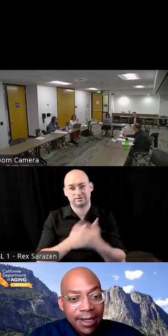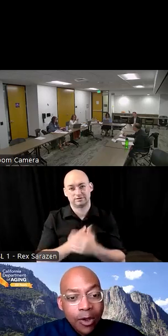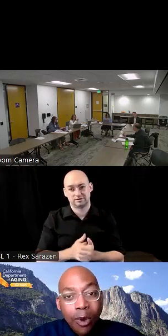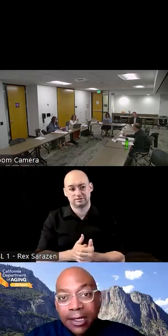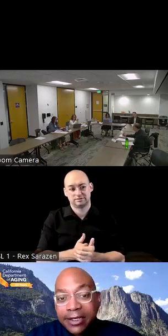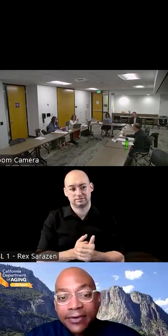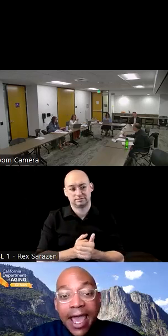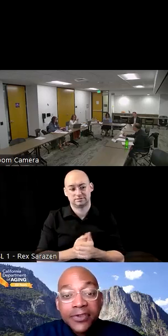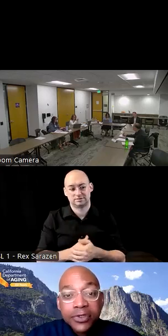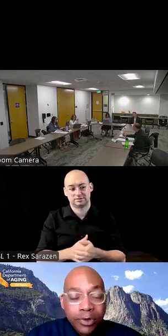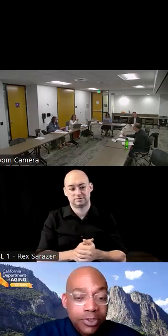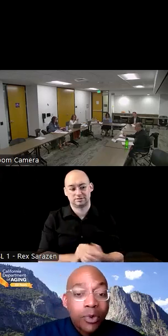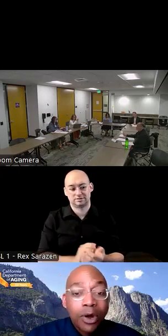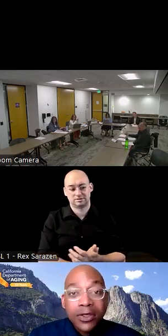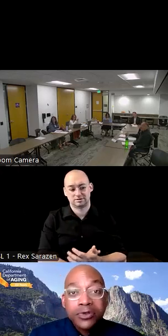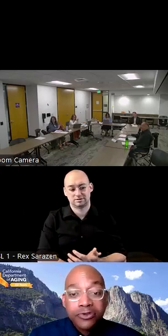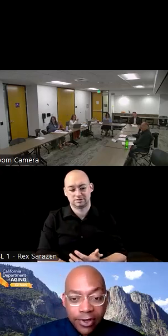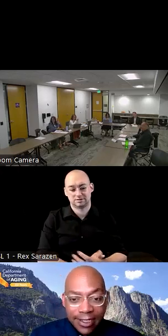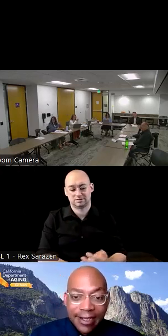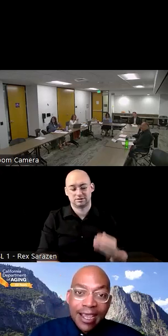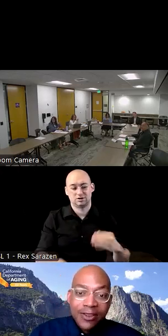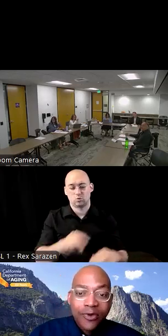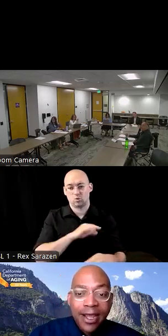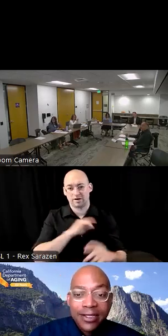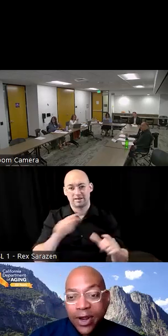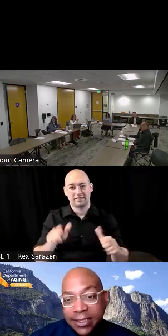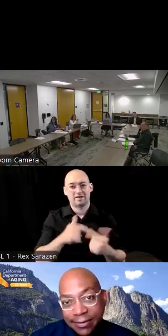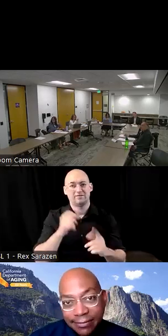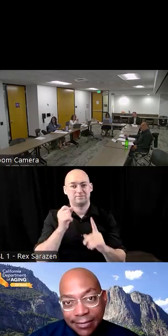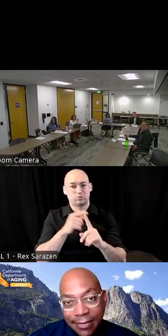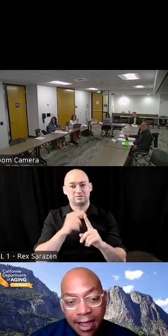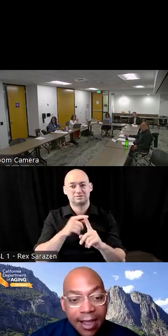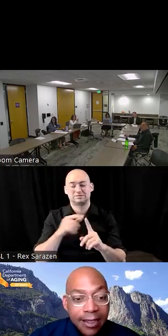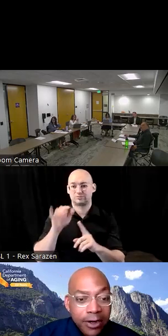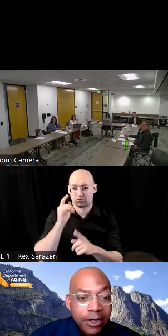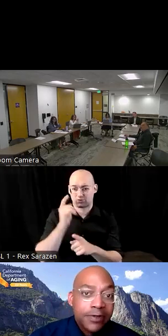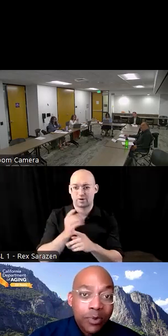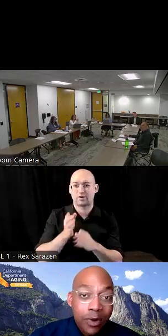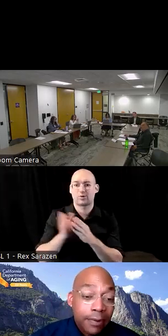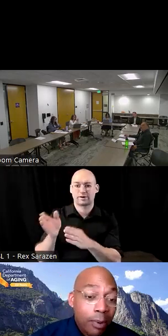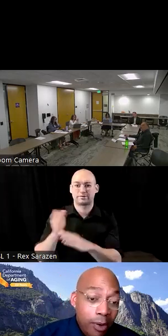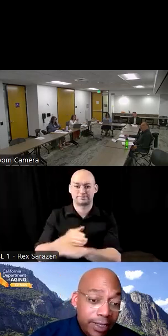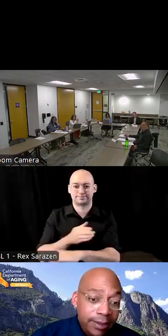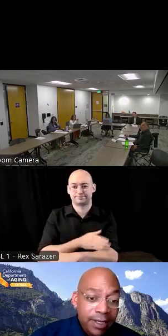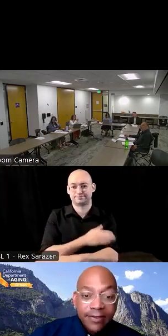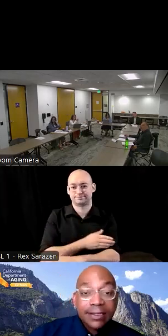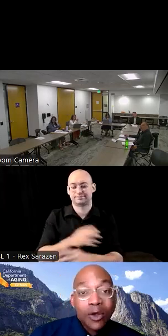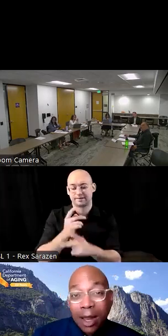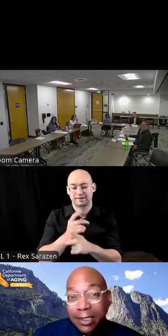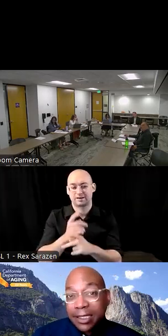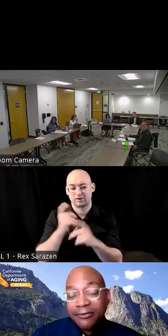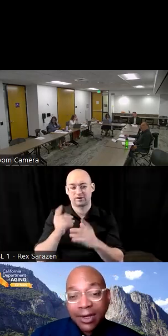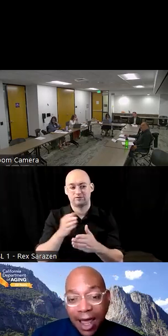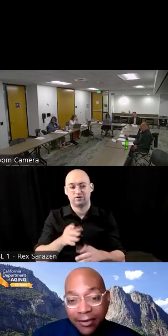Additionally, quality of life scores were also trending in the right direction. Caregivers were reporting that